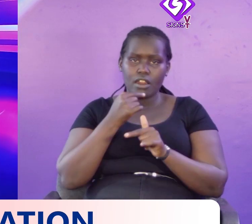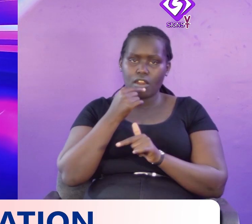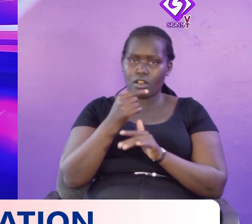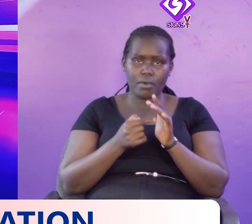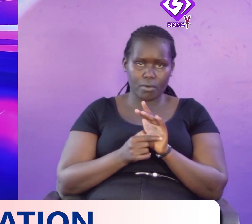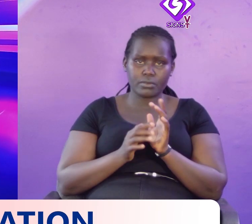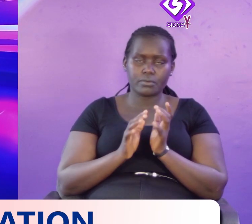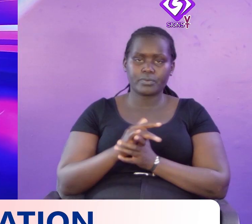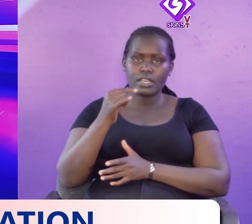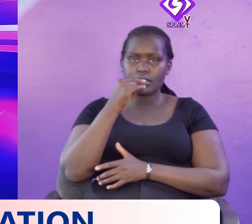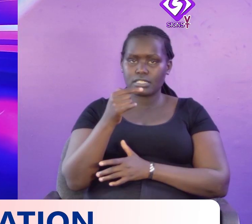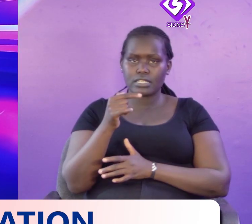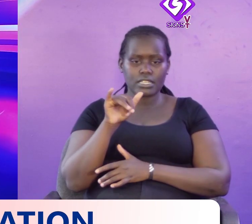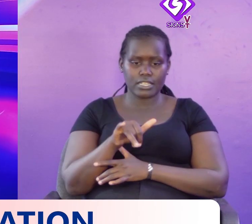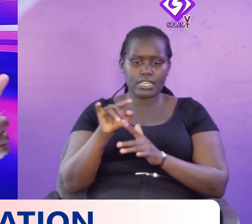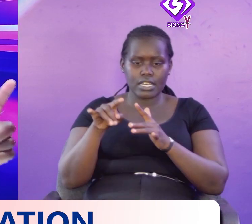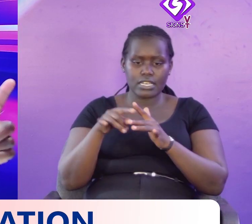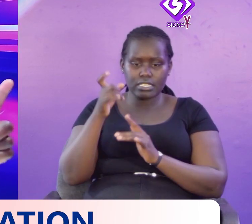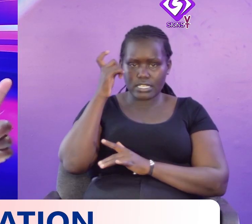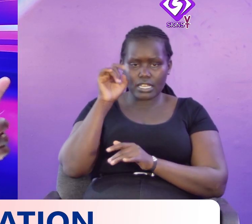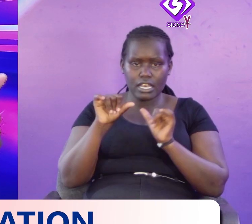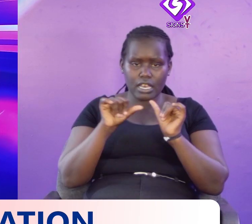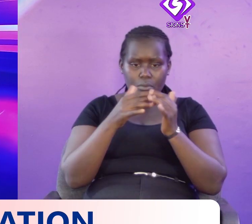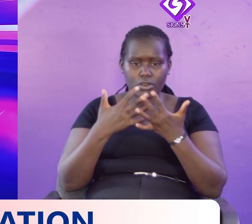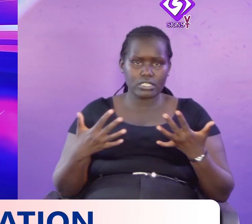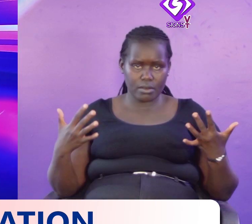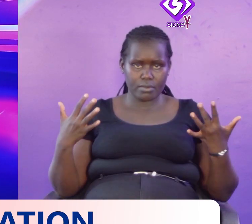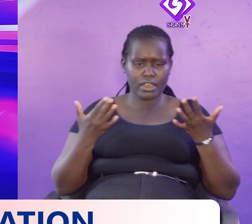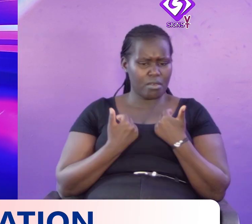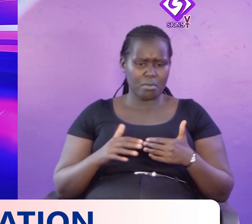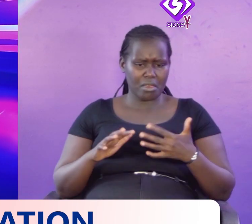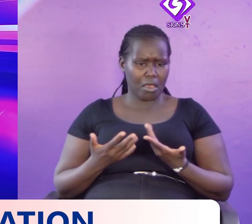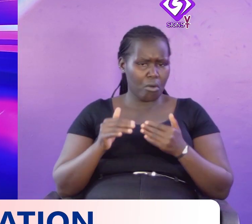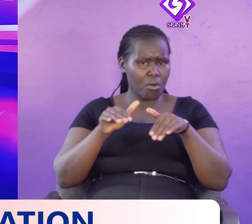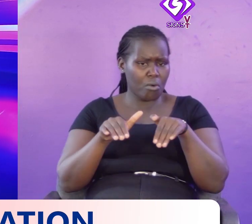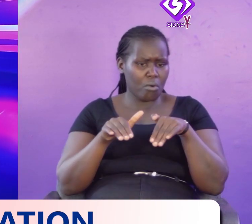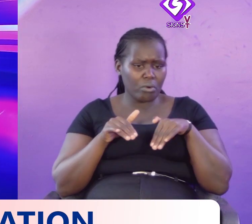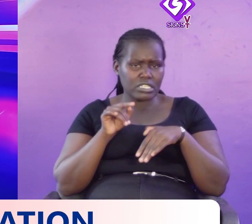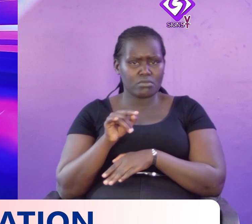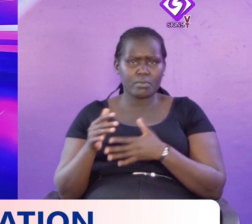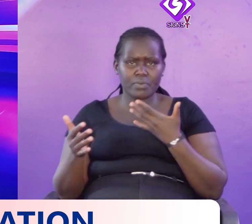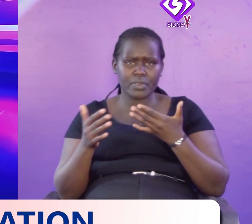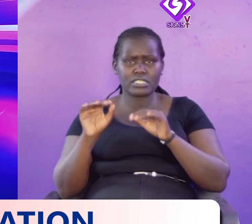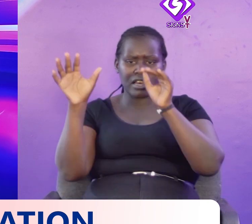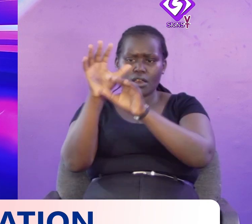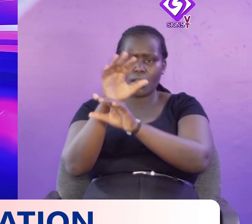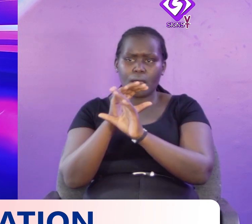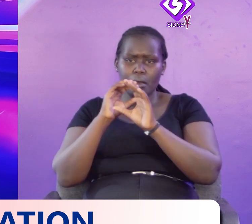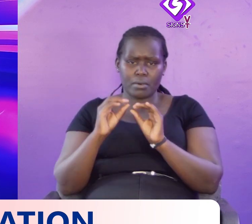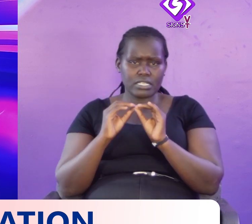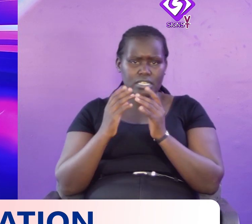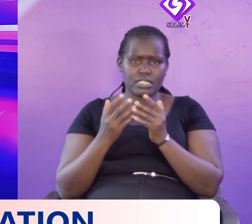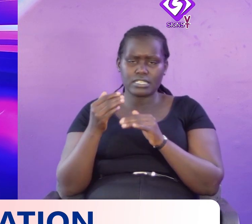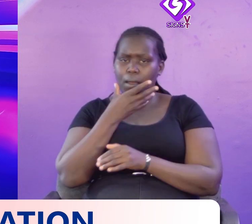said that, yes, I started thinking about something. I was like, wait a minute. Could it be that our president is also a man under